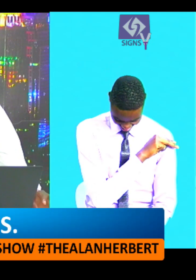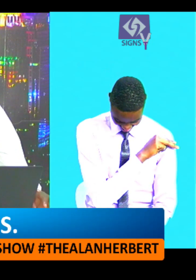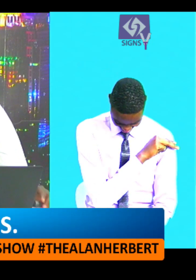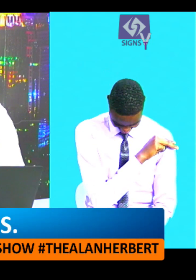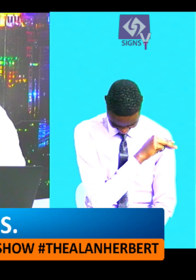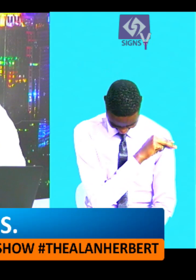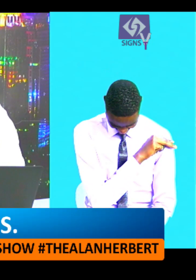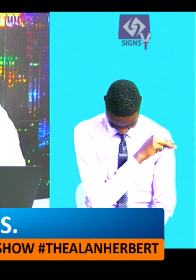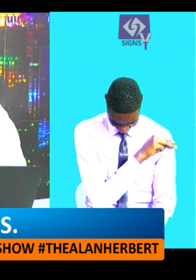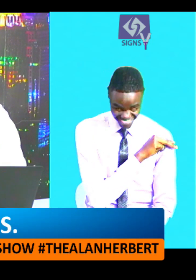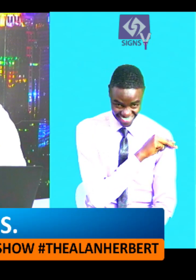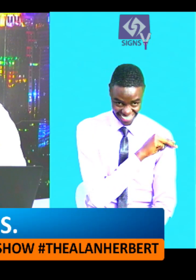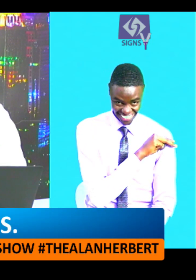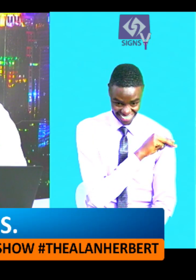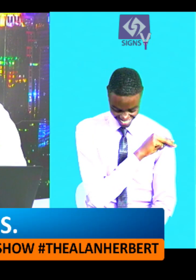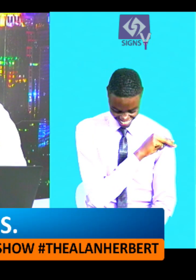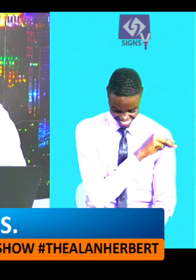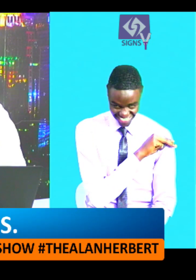morning.